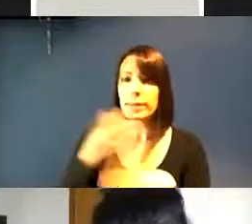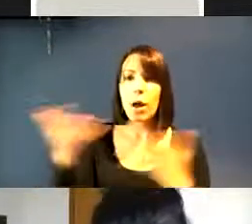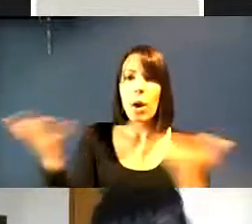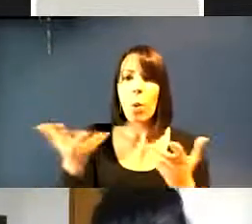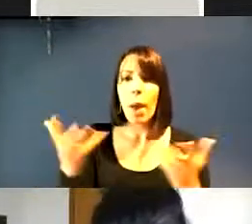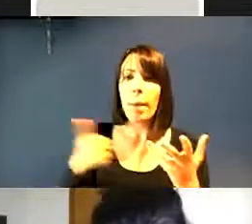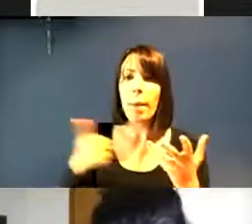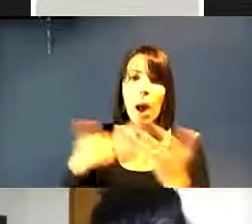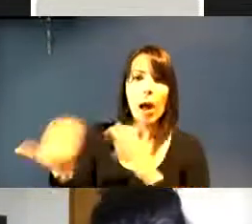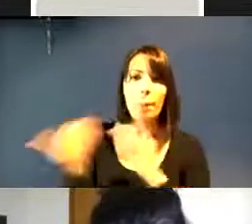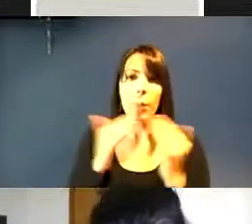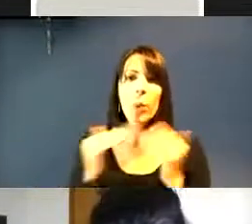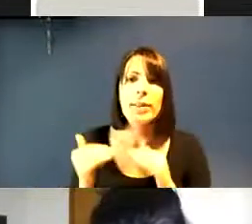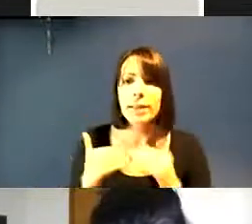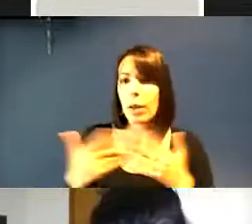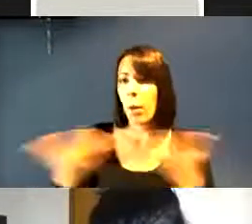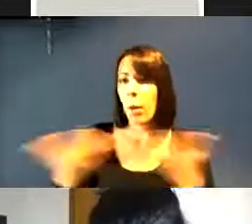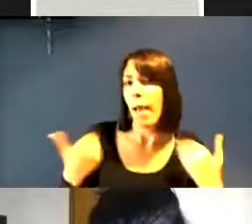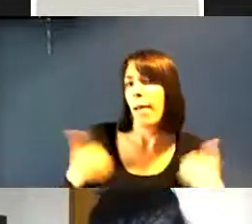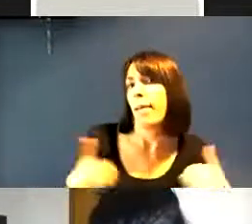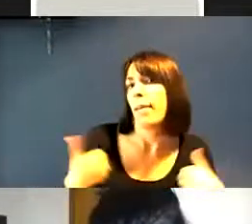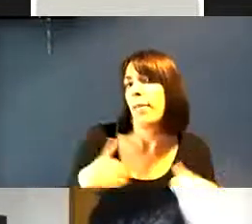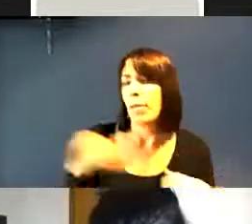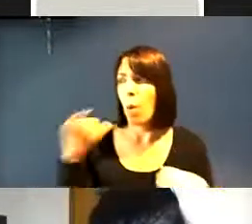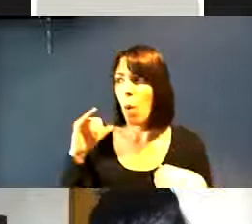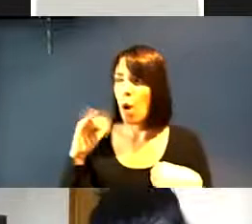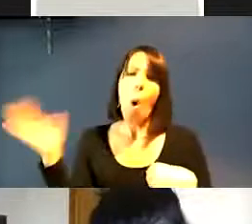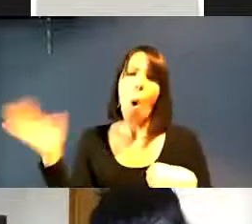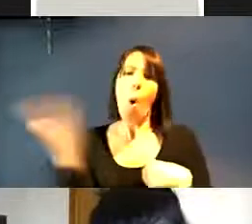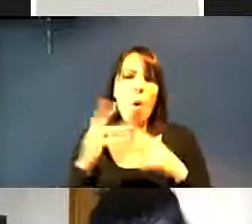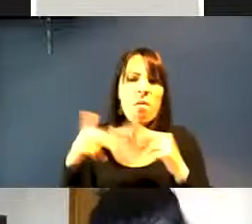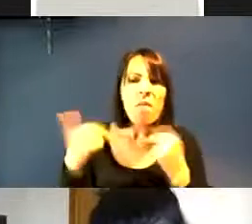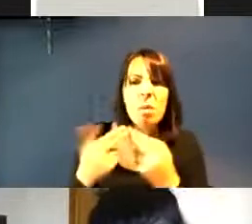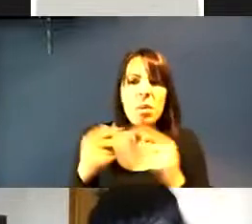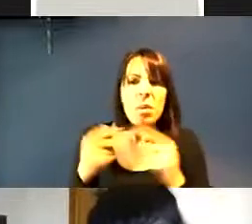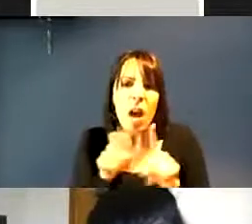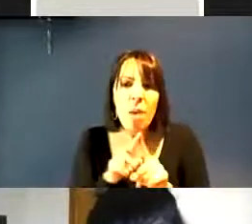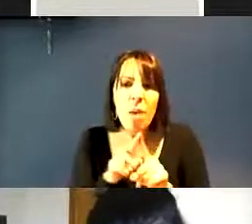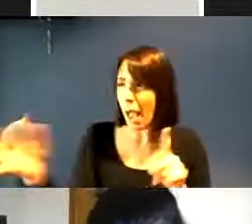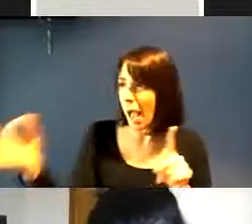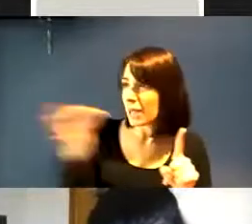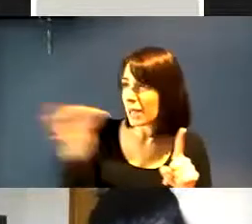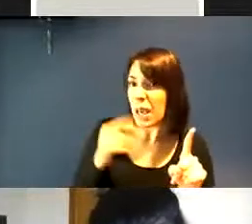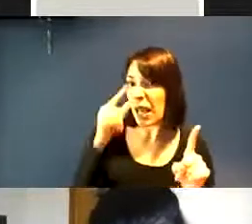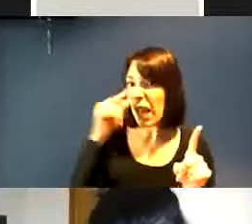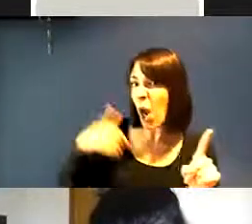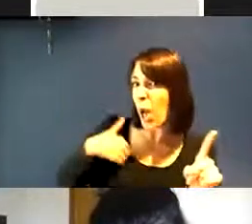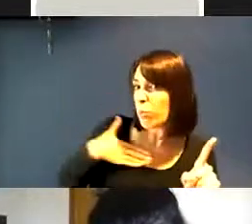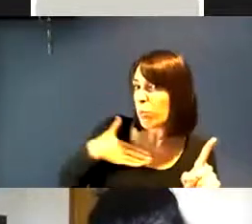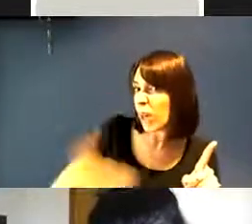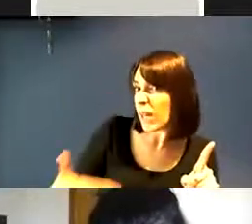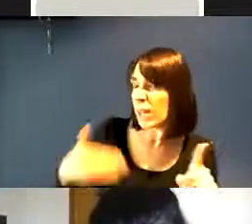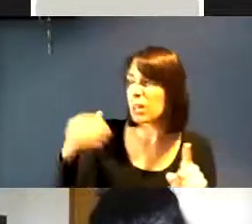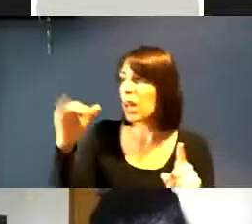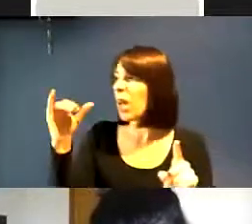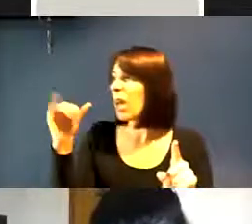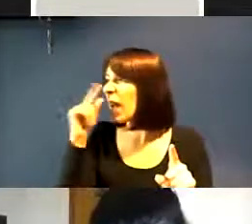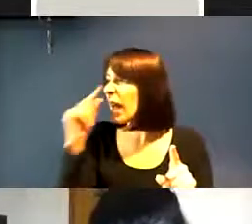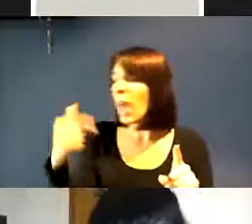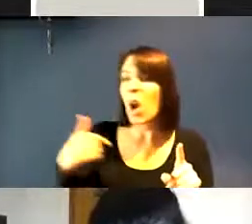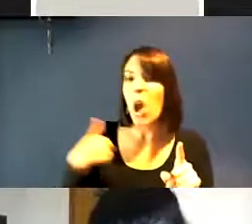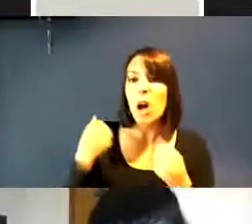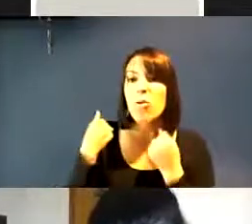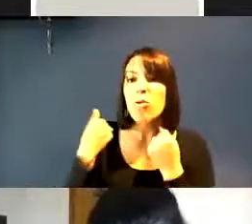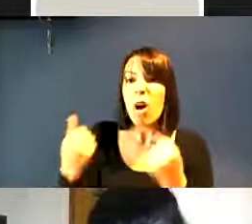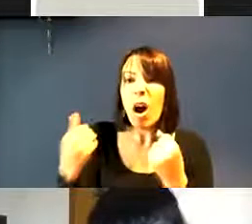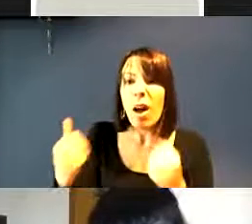like, you? Can you have a baby? Can you drive a car? Is your house different,